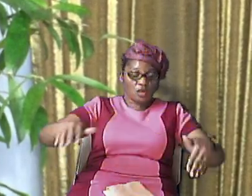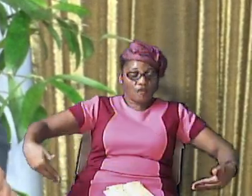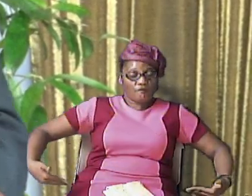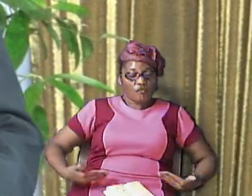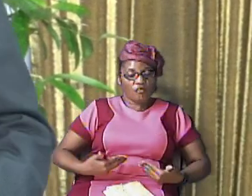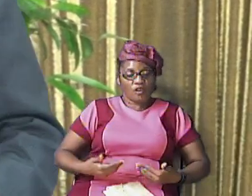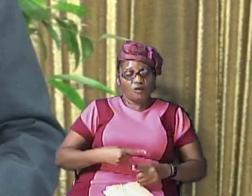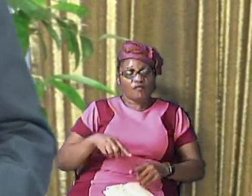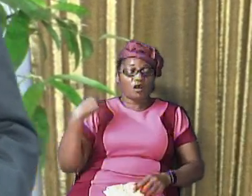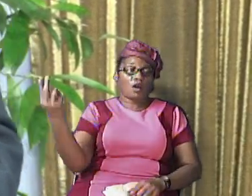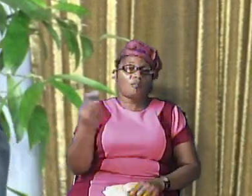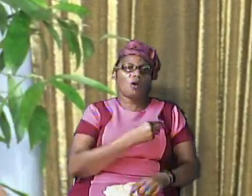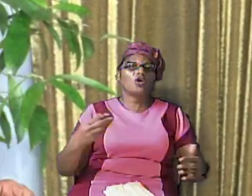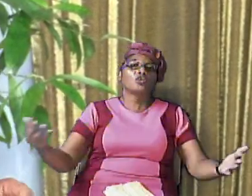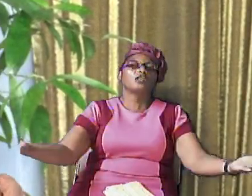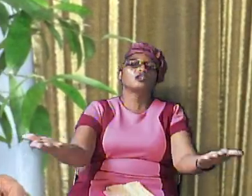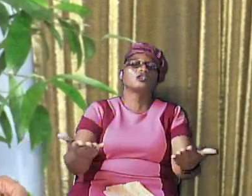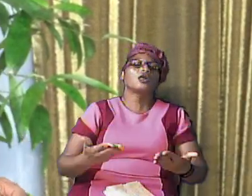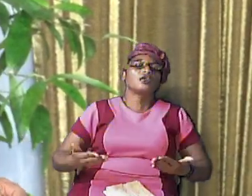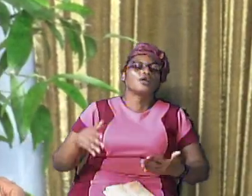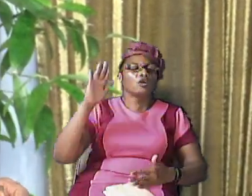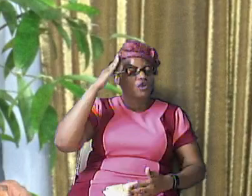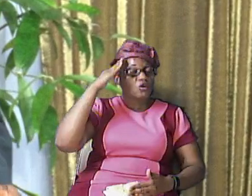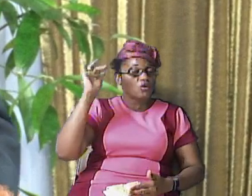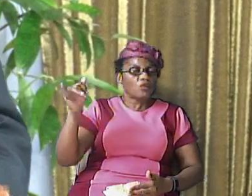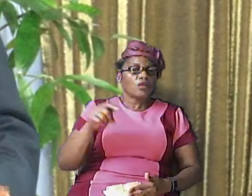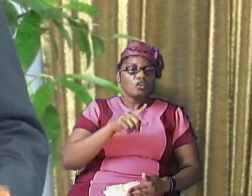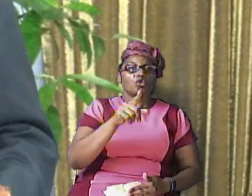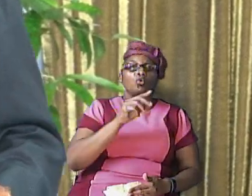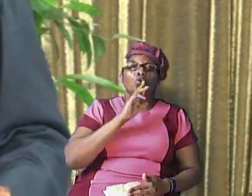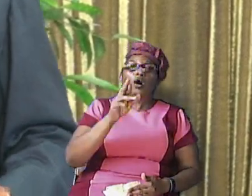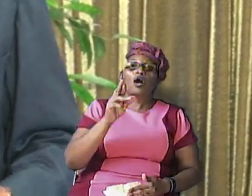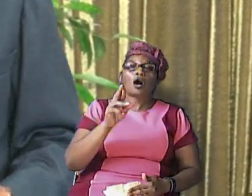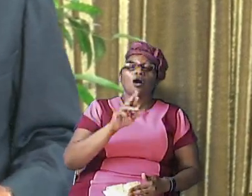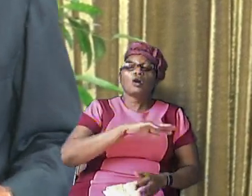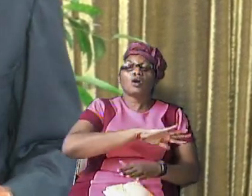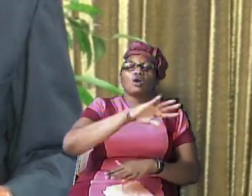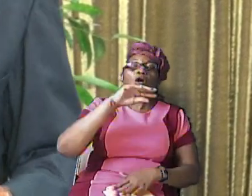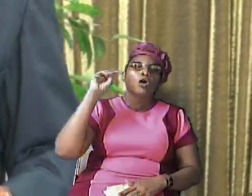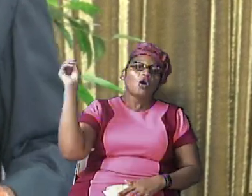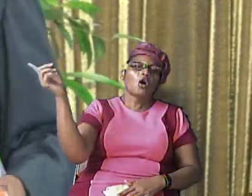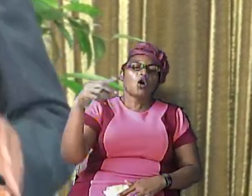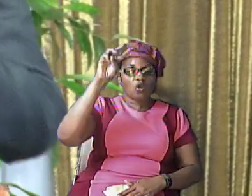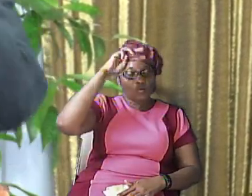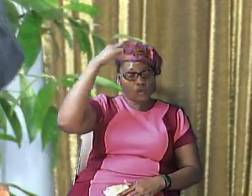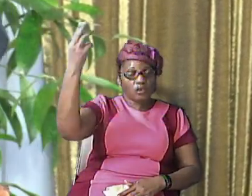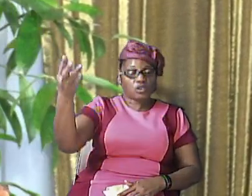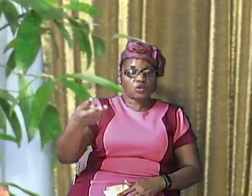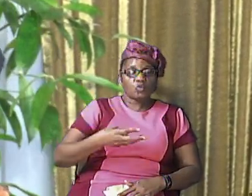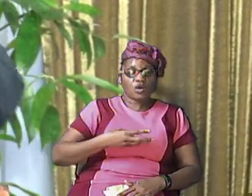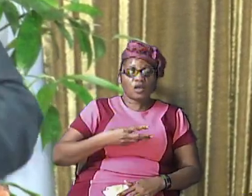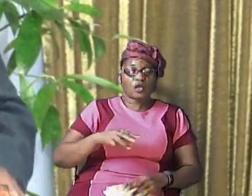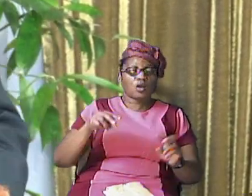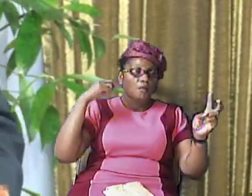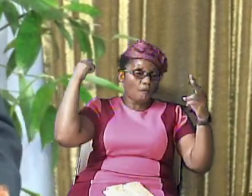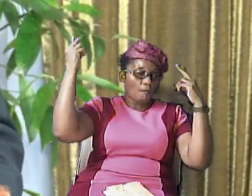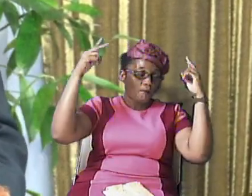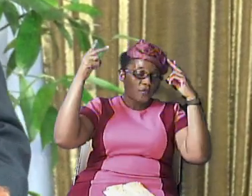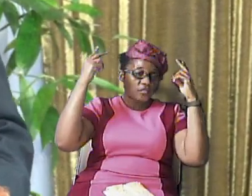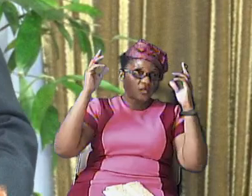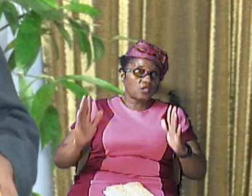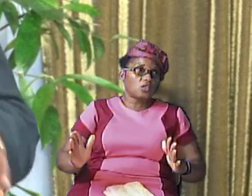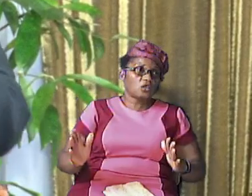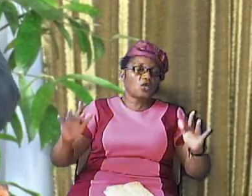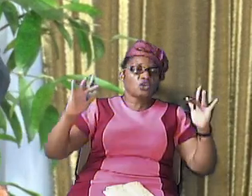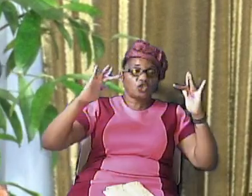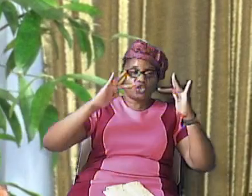here. Amen. And know that you are always welcome. To the visitors also online,